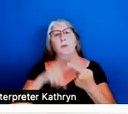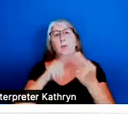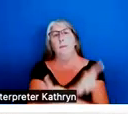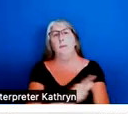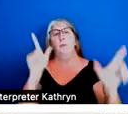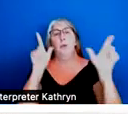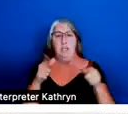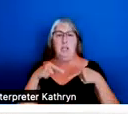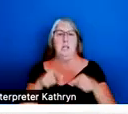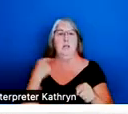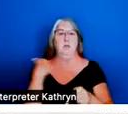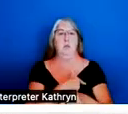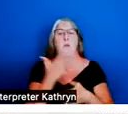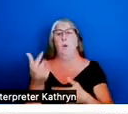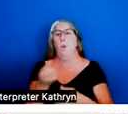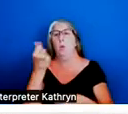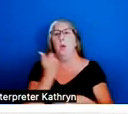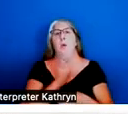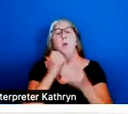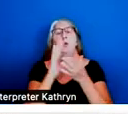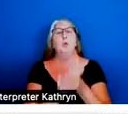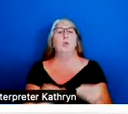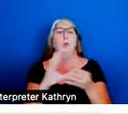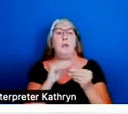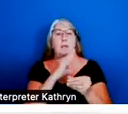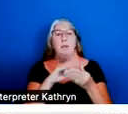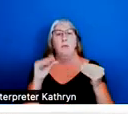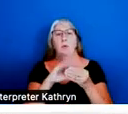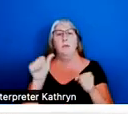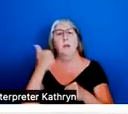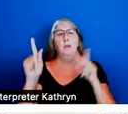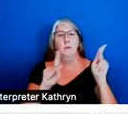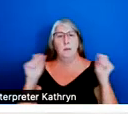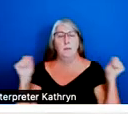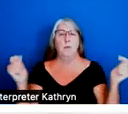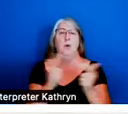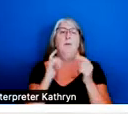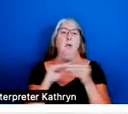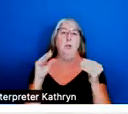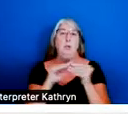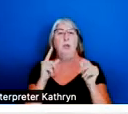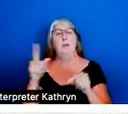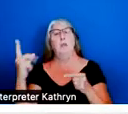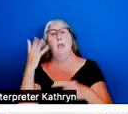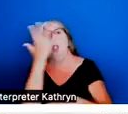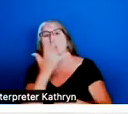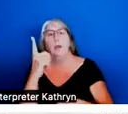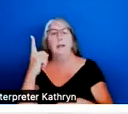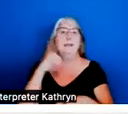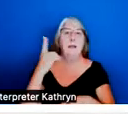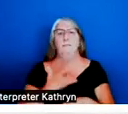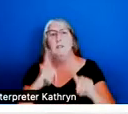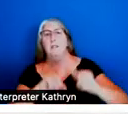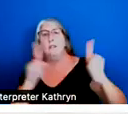liberation as we hold our own stories and the stories of others. All of our stories look and sound and feel different, but